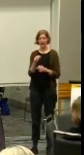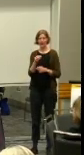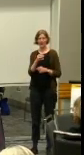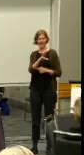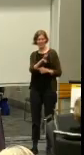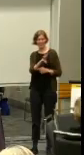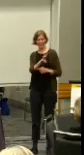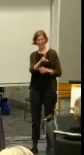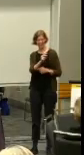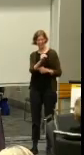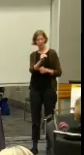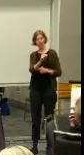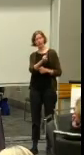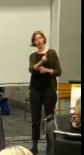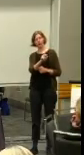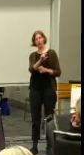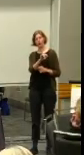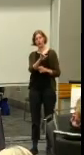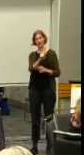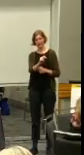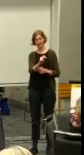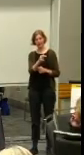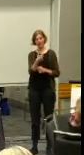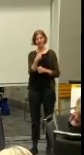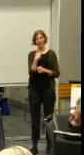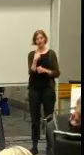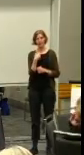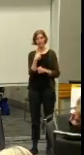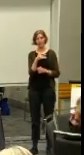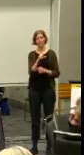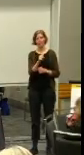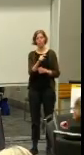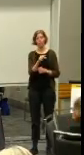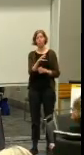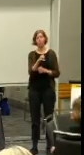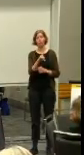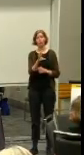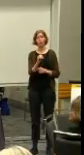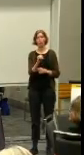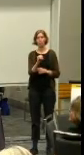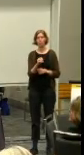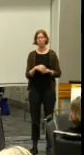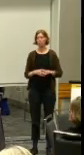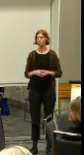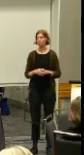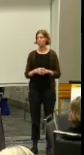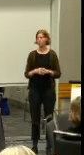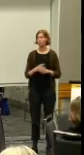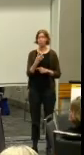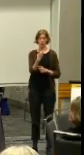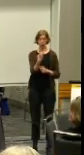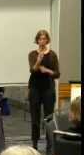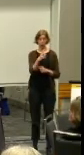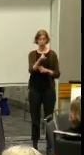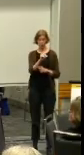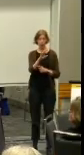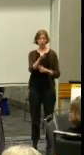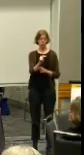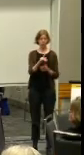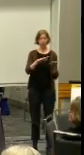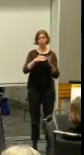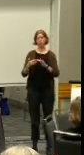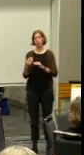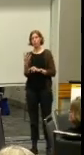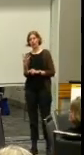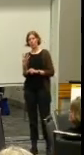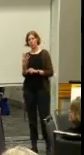were 2 units to 4, right? So there's a lot of things that we thought about with our senior housing. Some of it had to do with